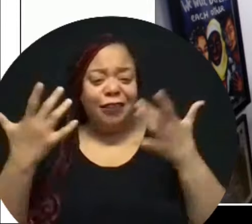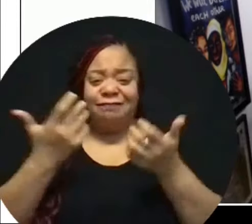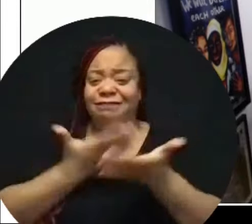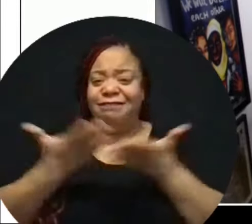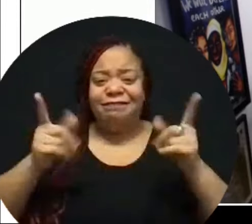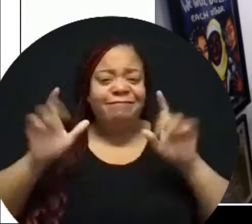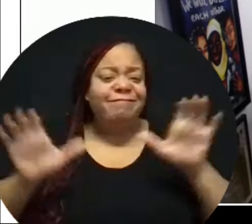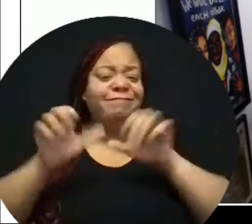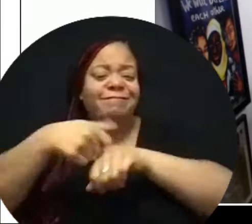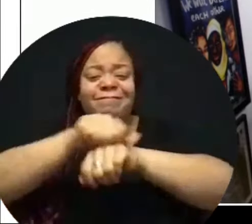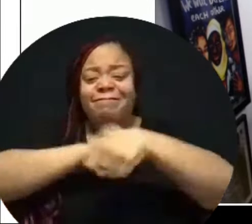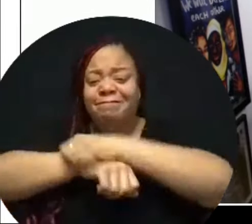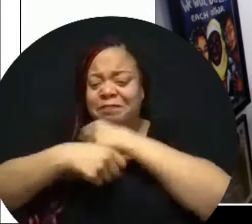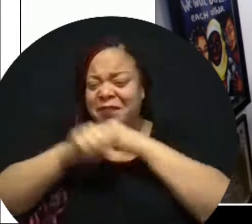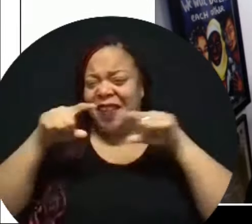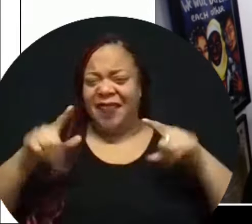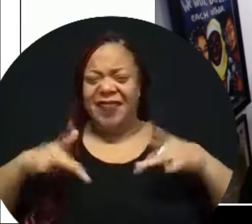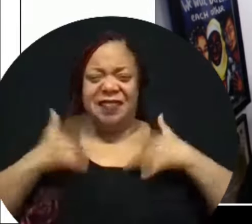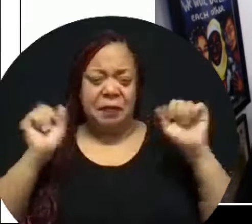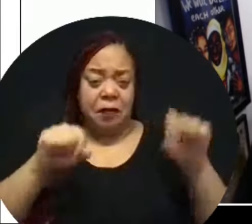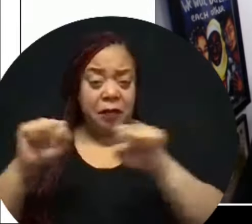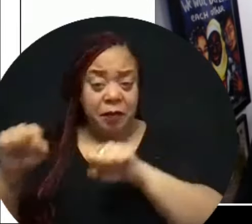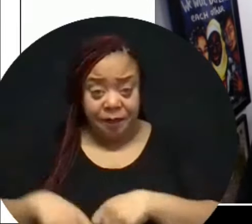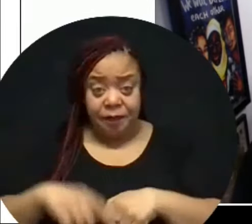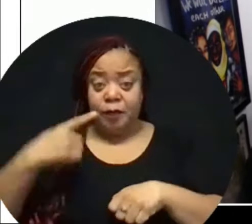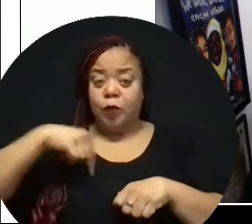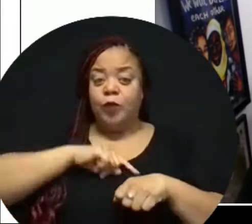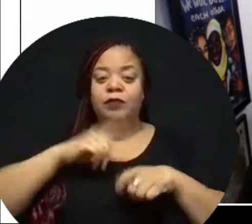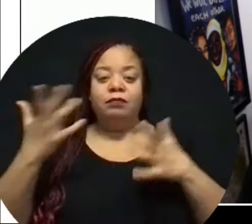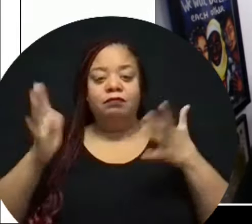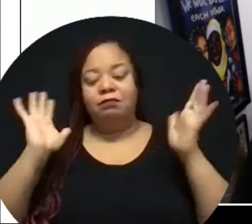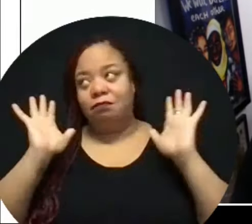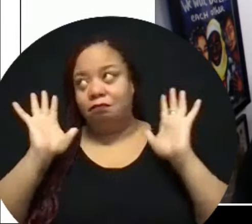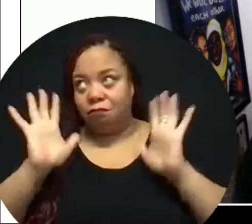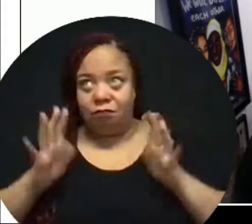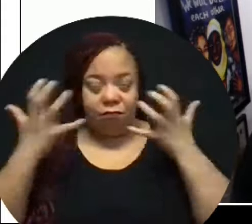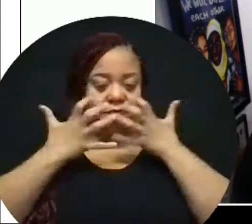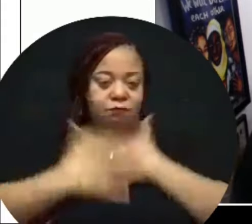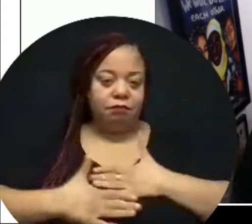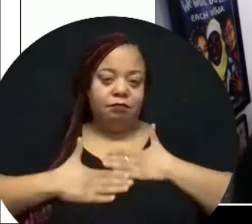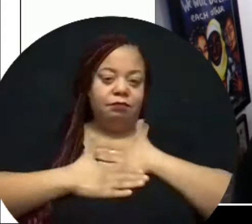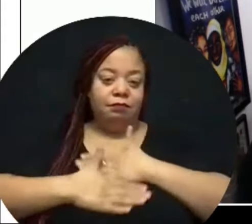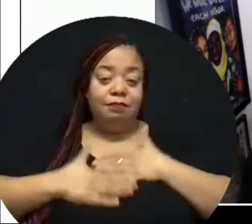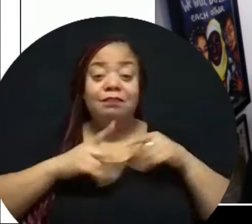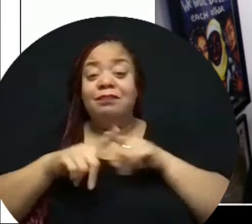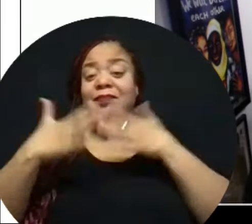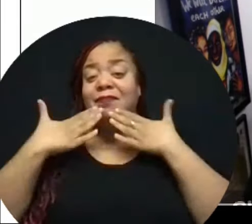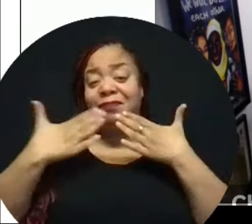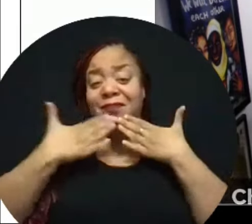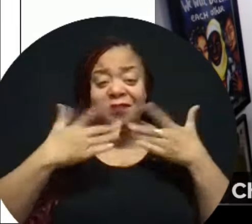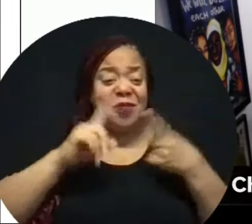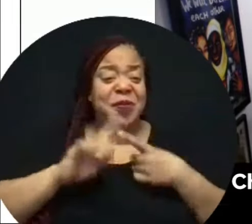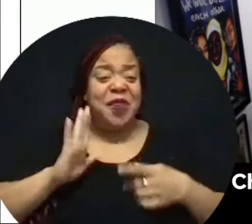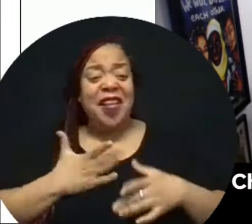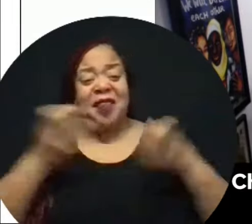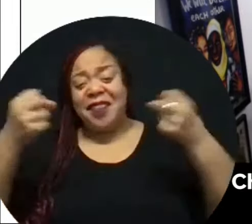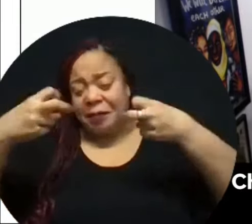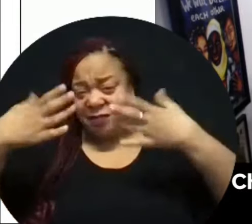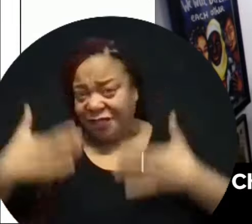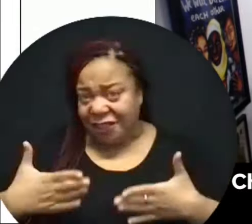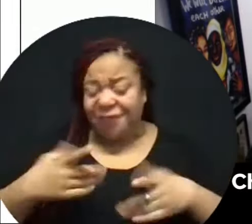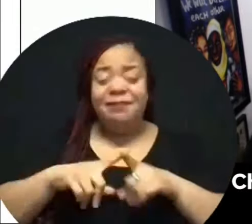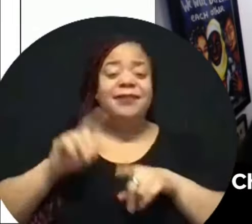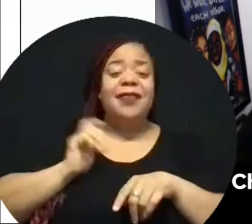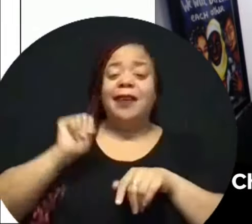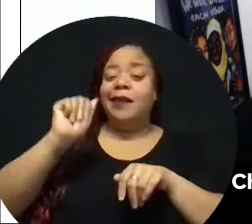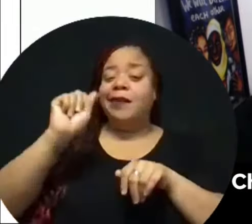interpretation services for this evening. So first, I want to acknowledge that I'm currently a settler on Kickapoo, Peoria,